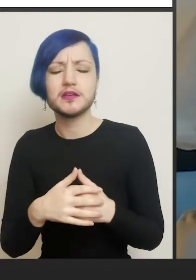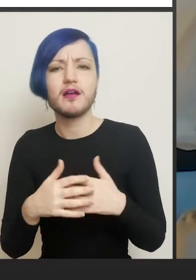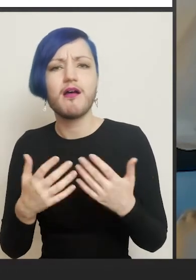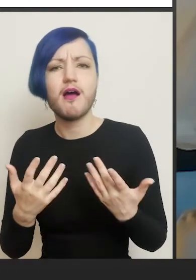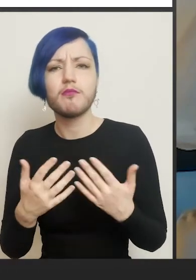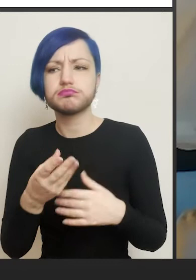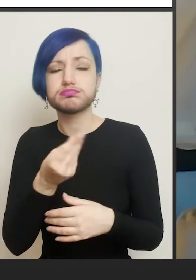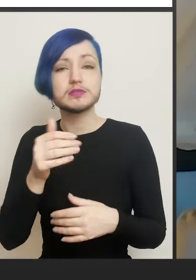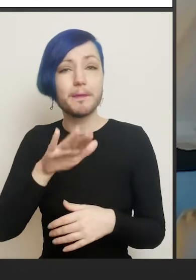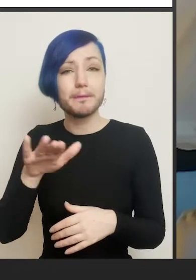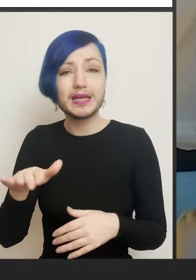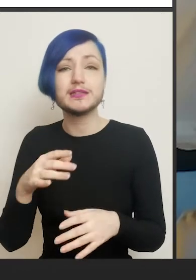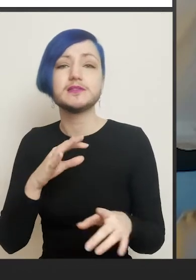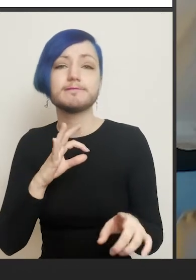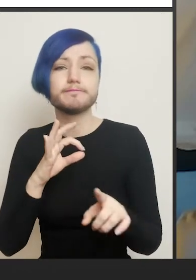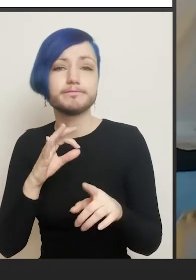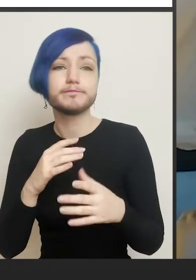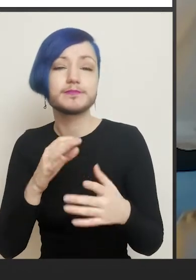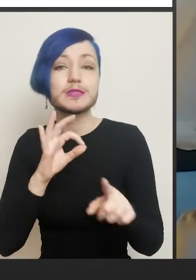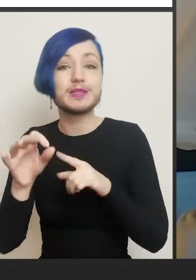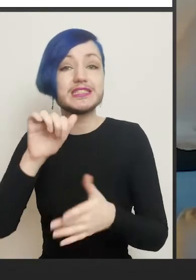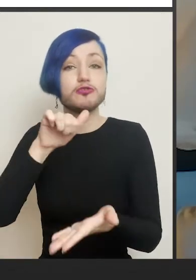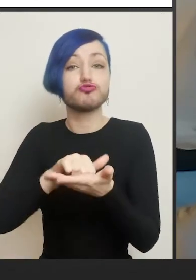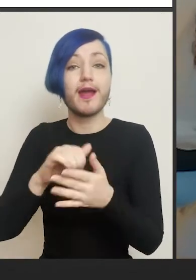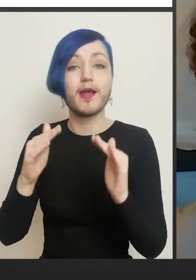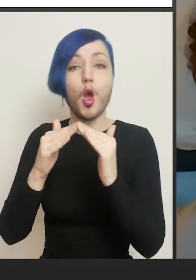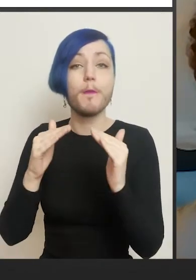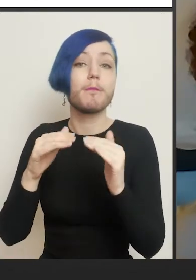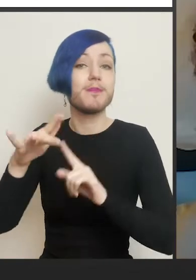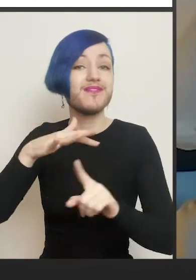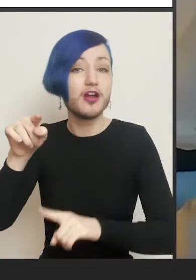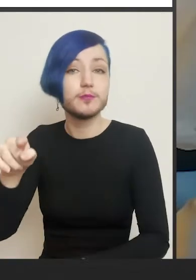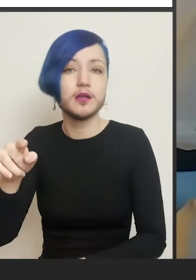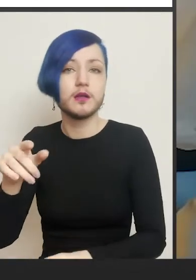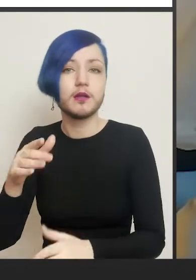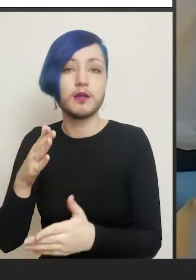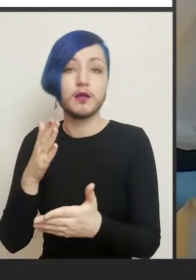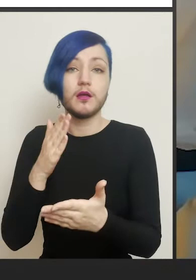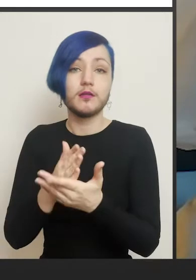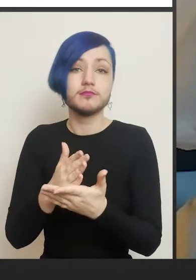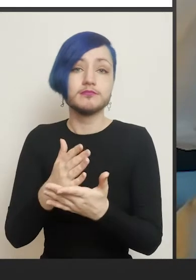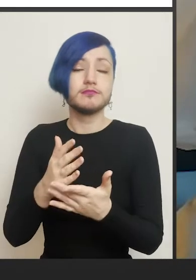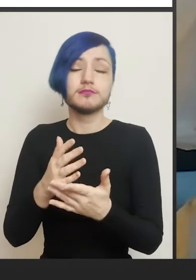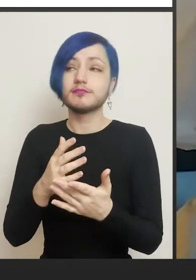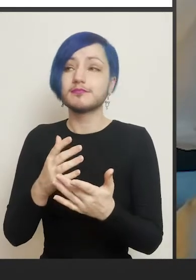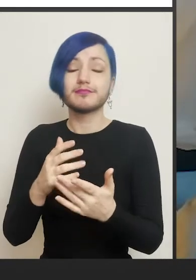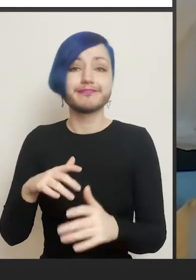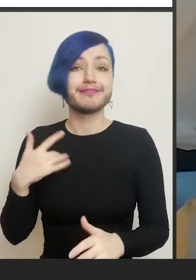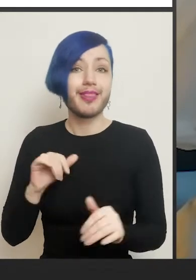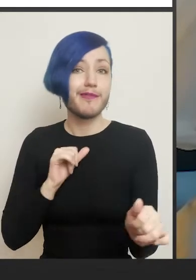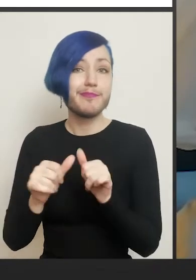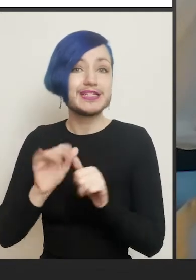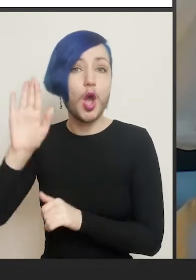how some kids, particularly if they had the right home environment, did so much better